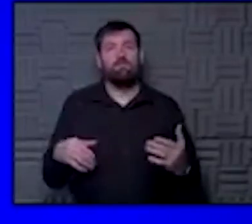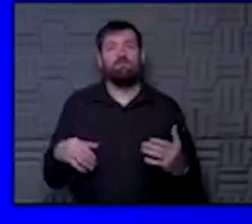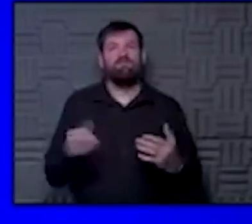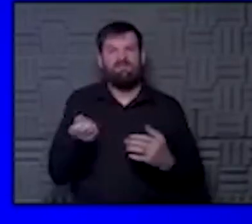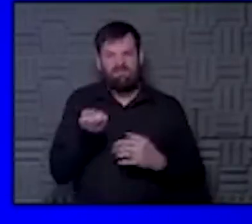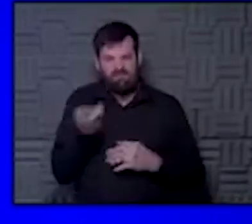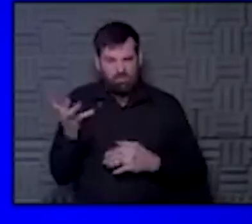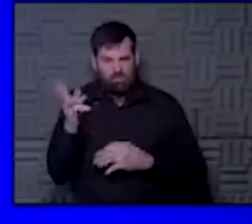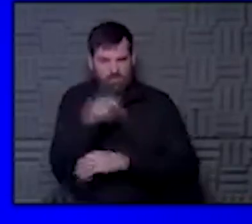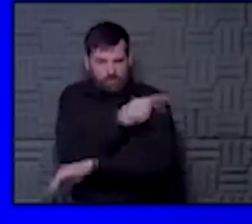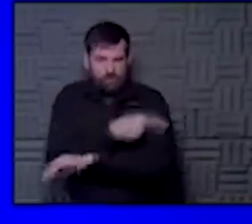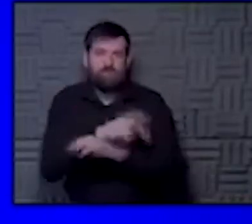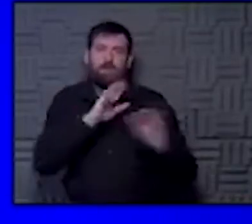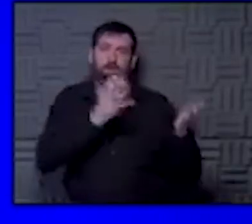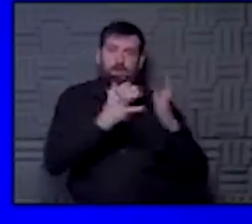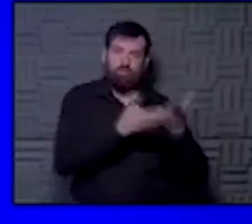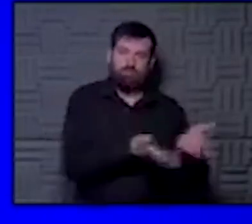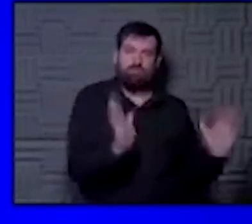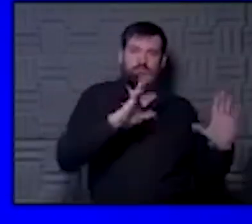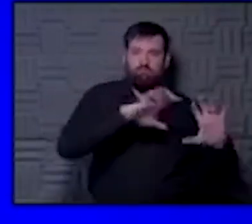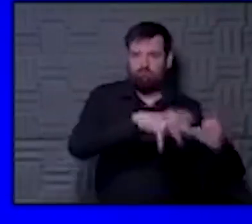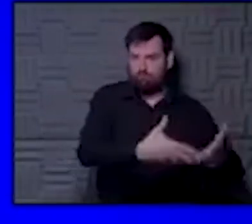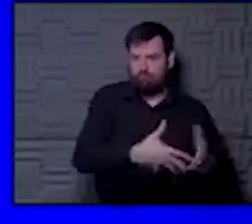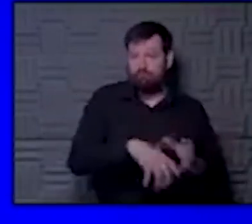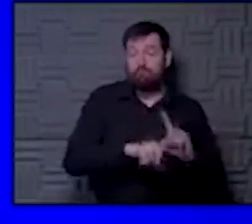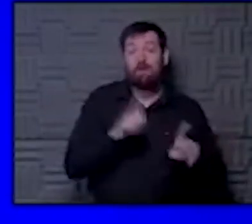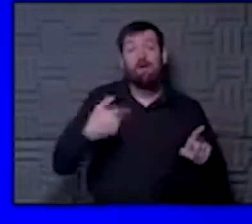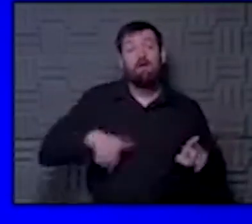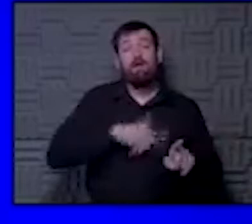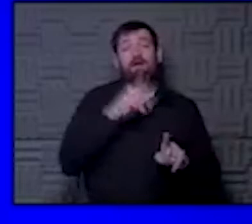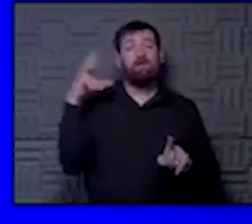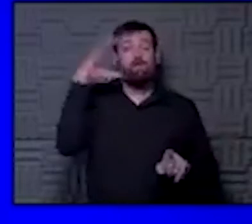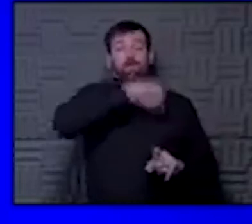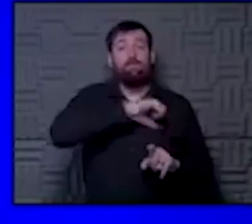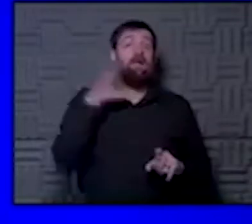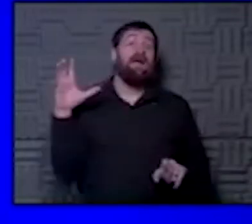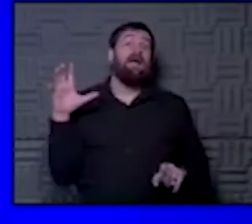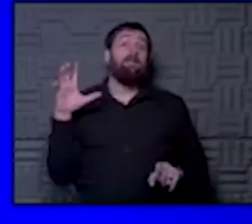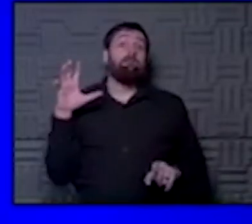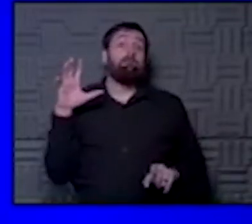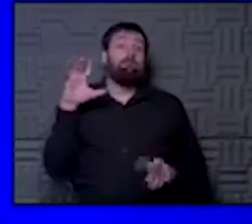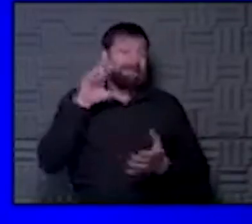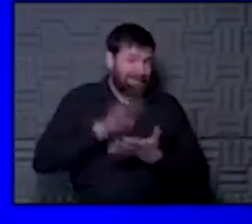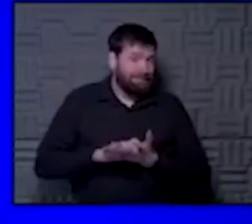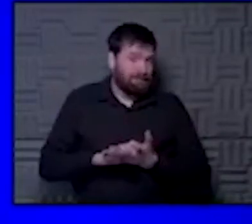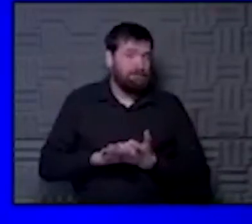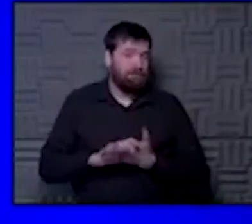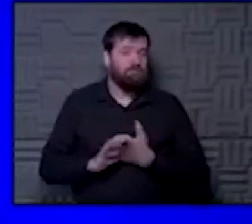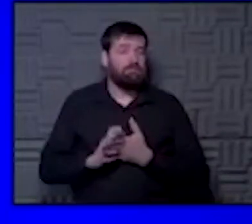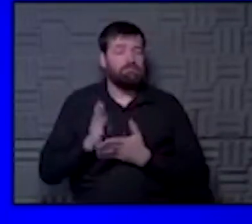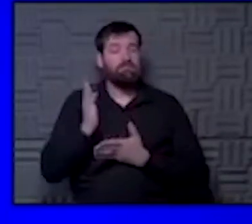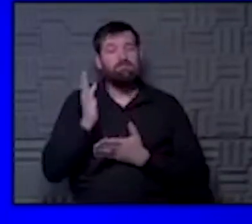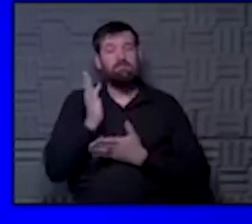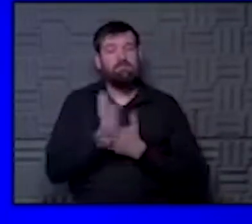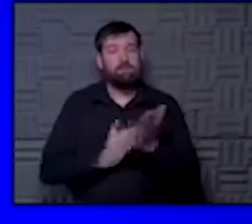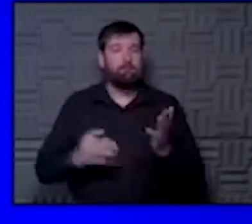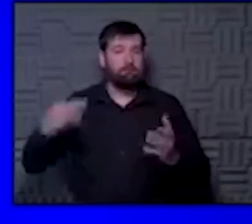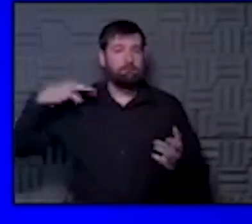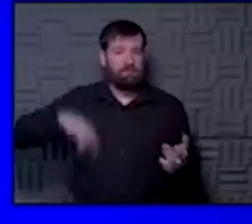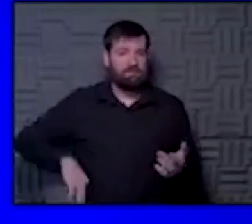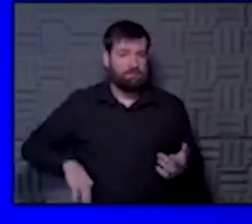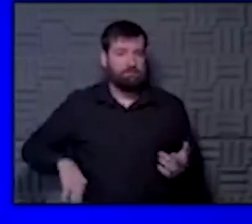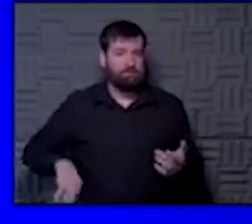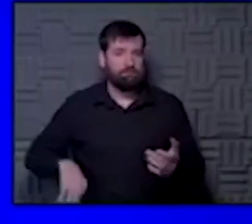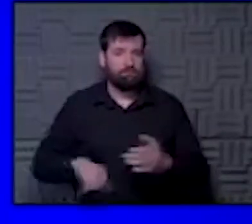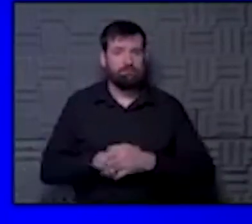patients compared to the general population. But we assume and theoretically believe that you should have some benefit